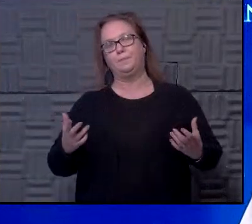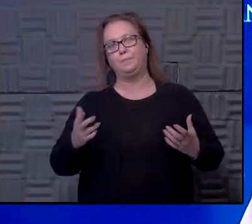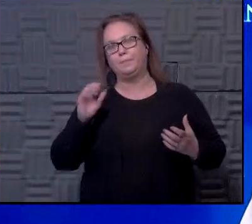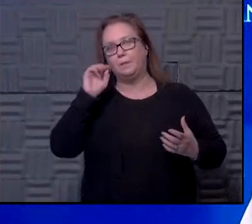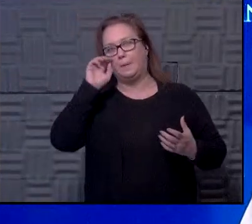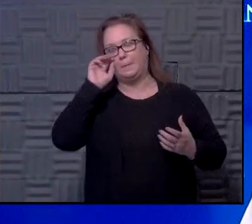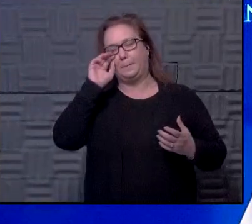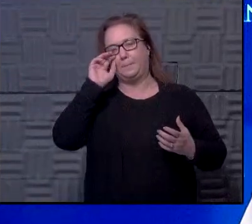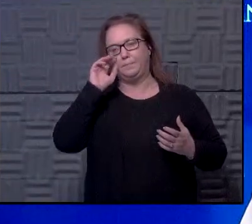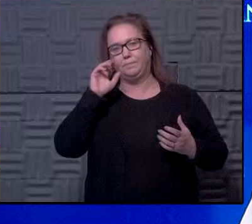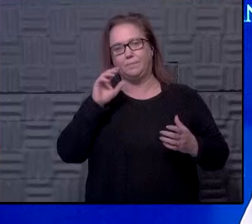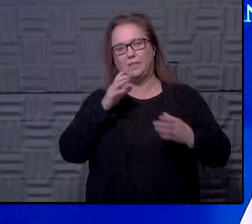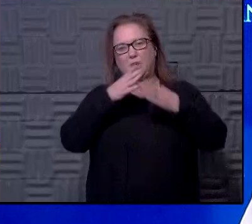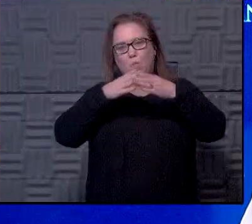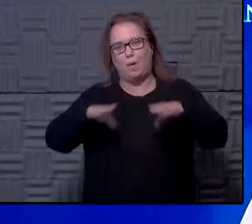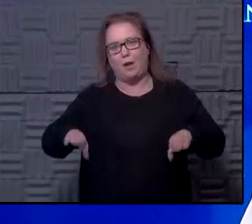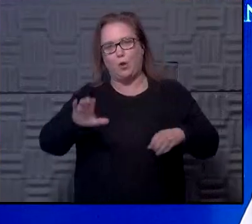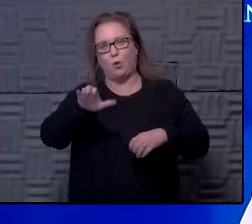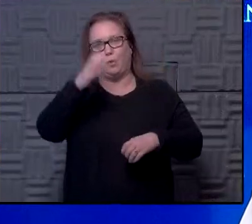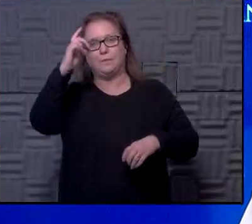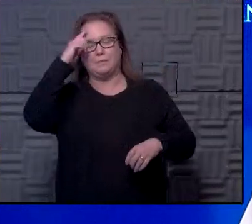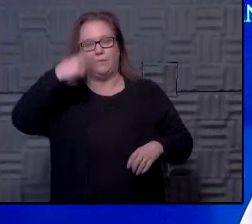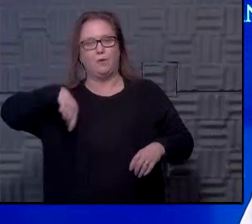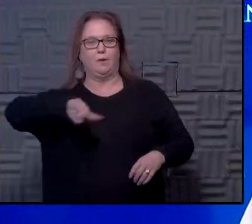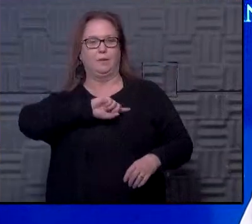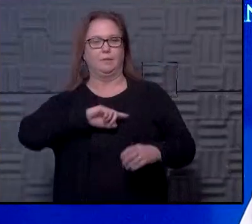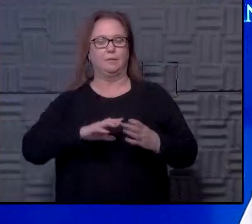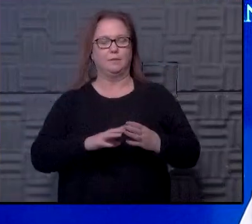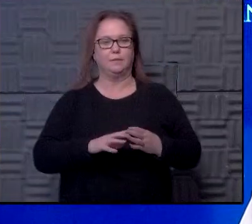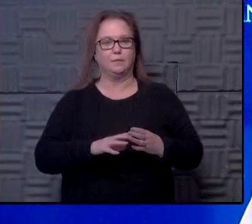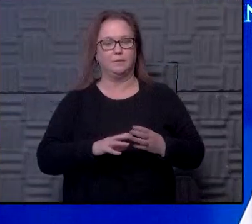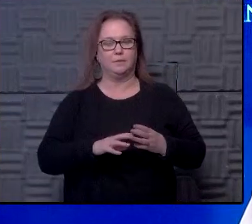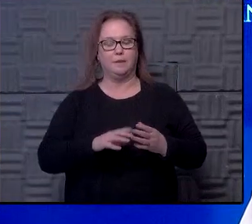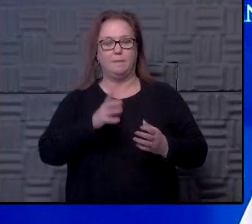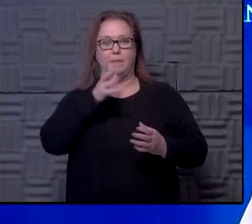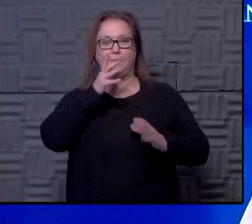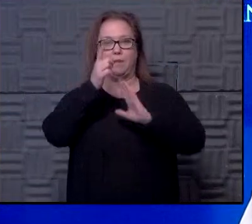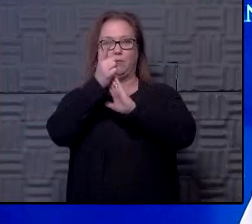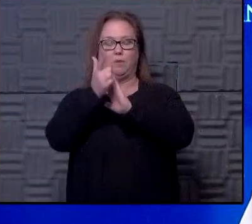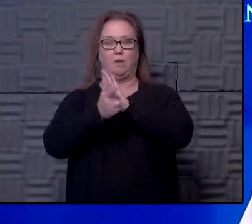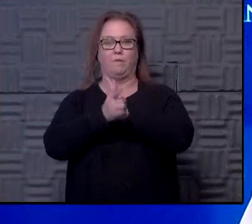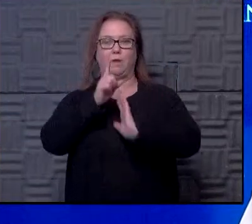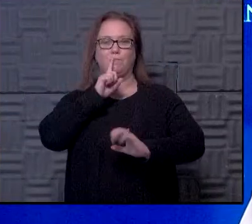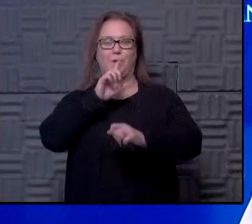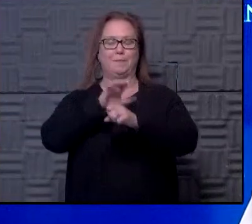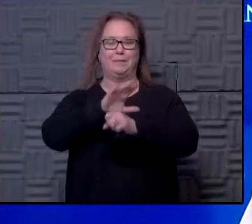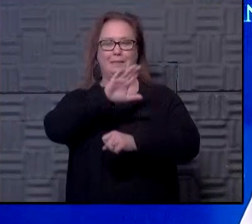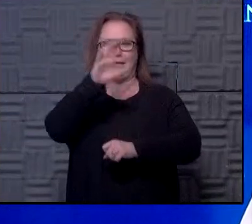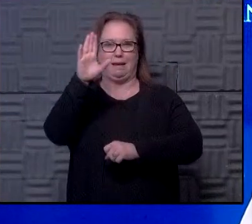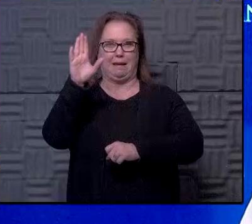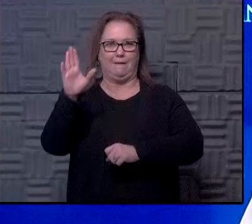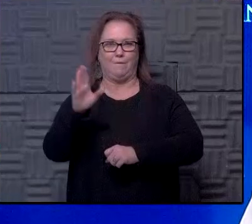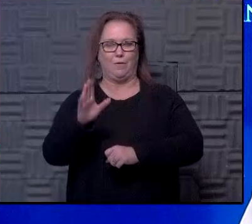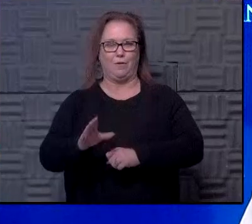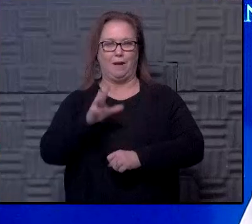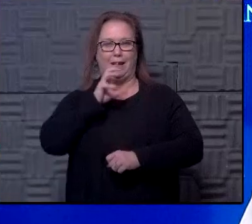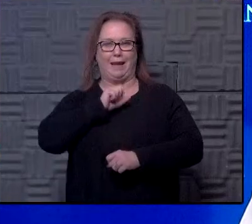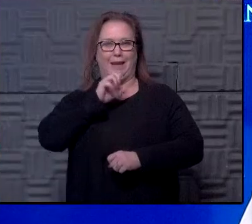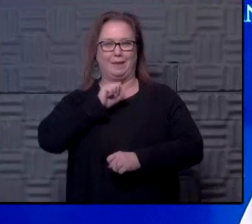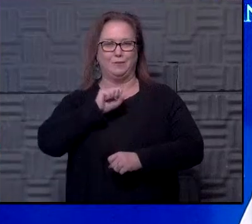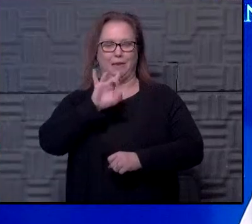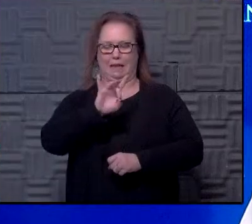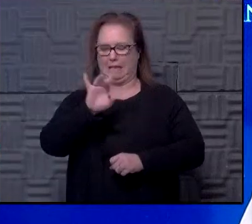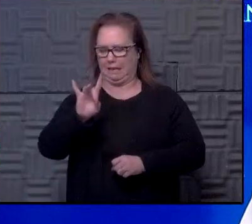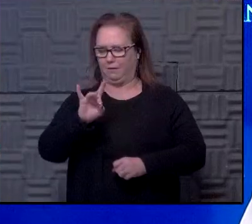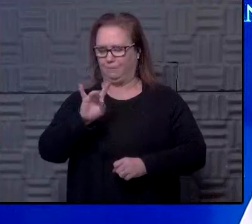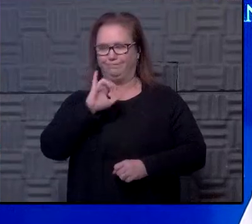bit of a quieter Christmas. And my mother-in-law, who I've promised never to say on this air again that she's 88, oh,